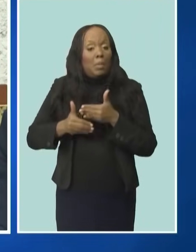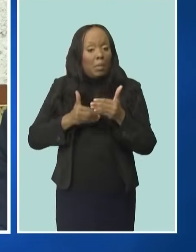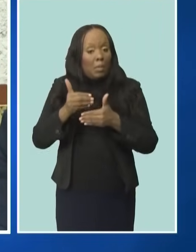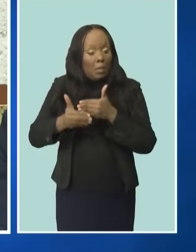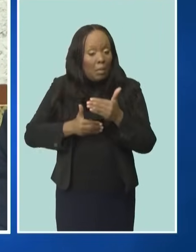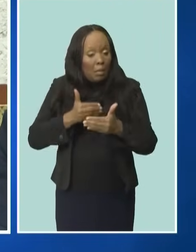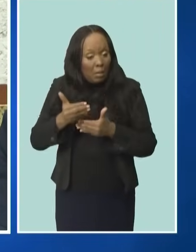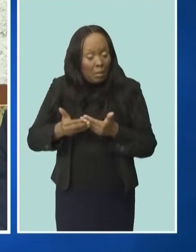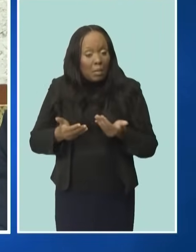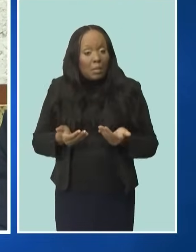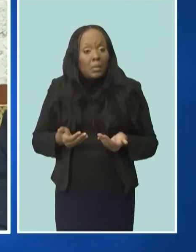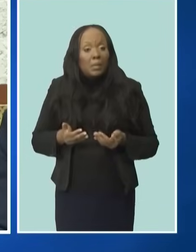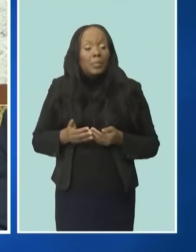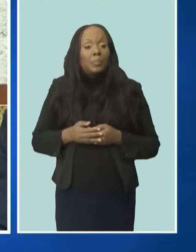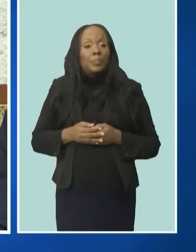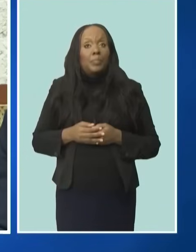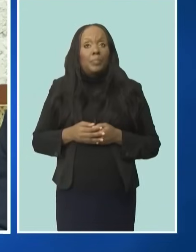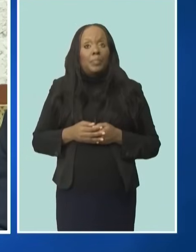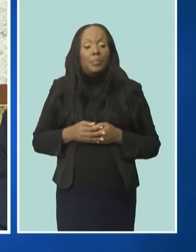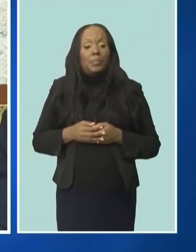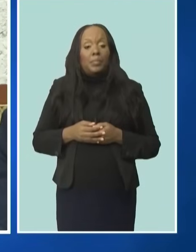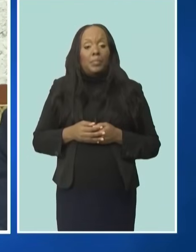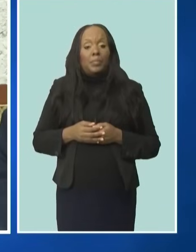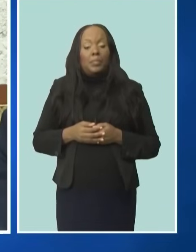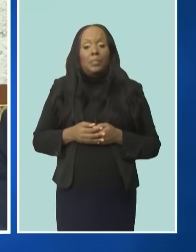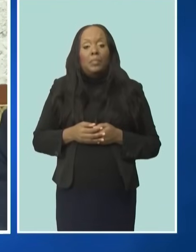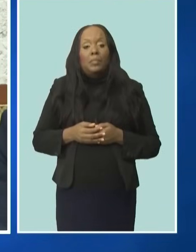work. If you have